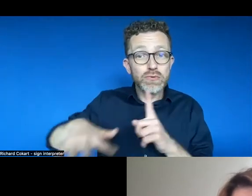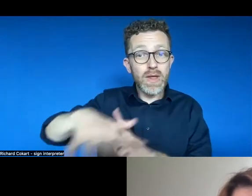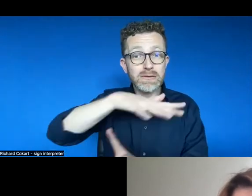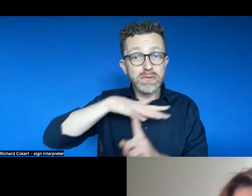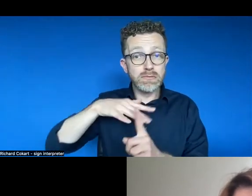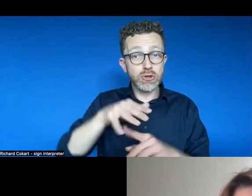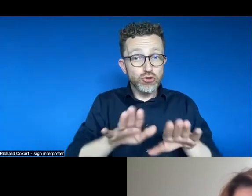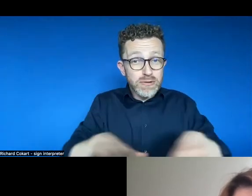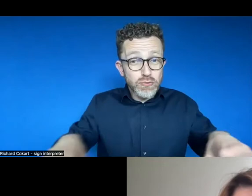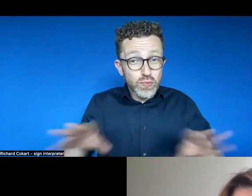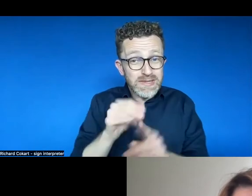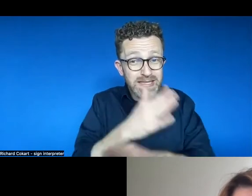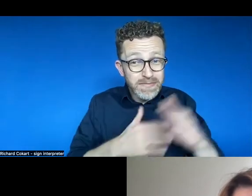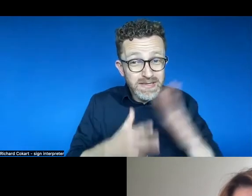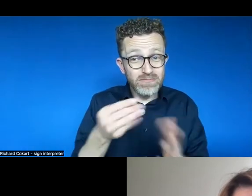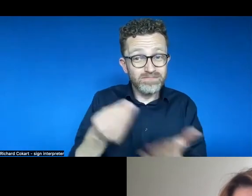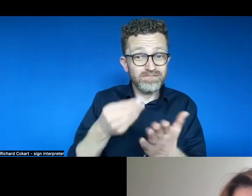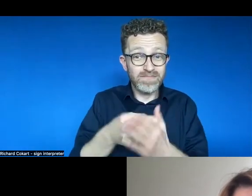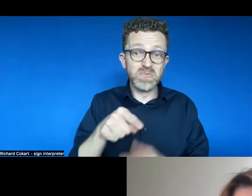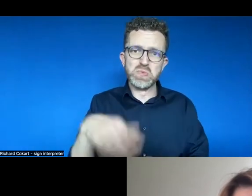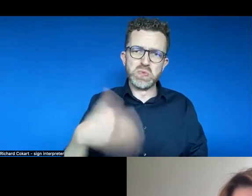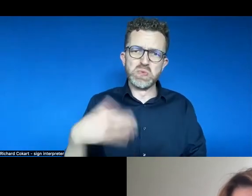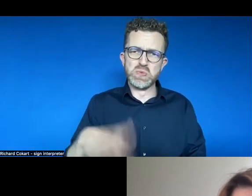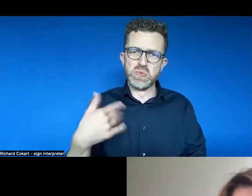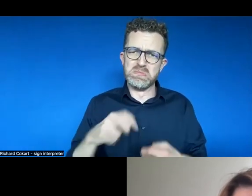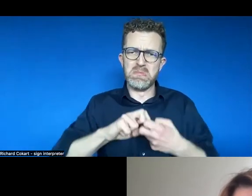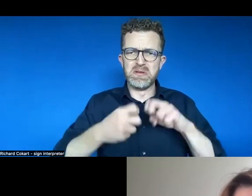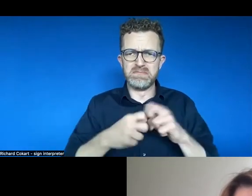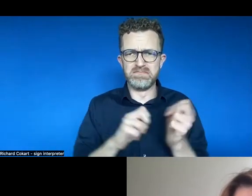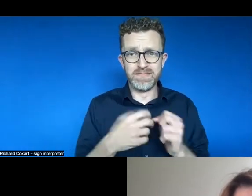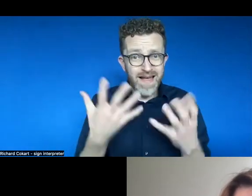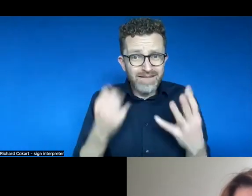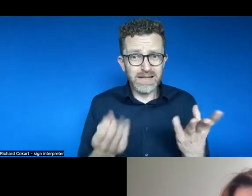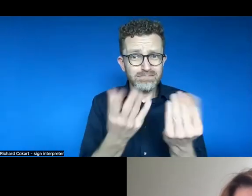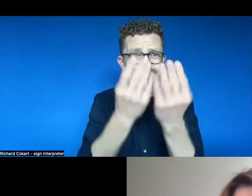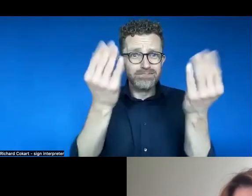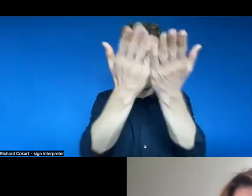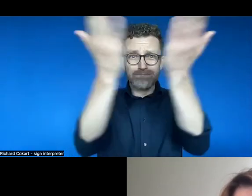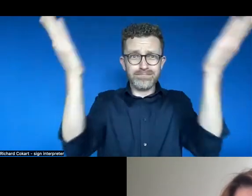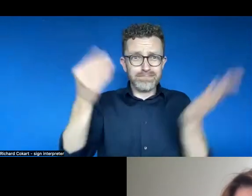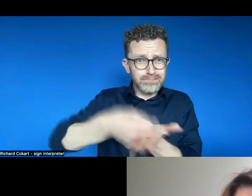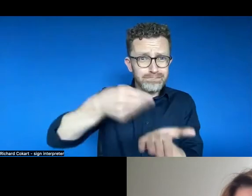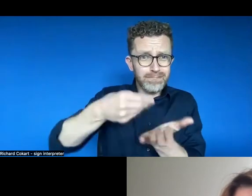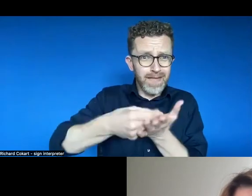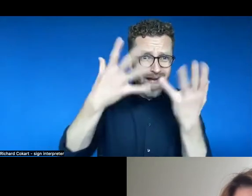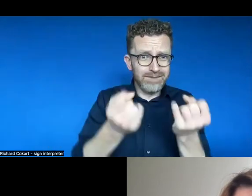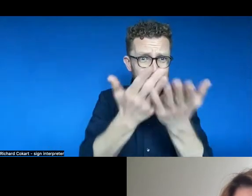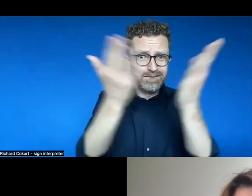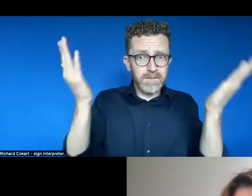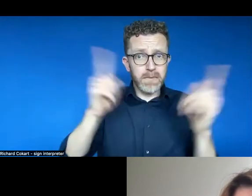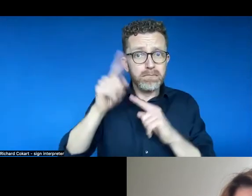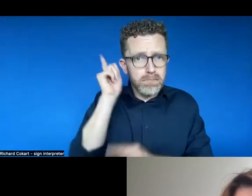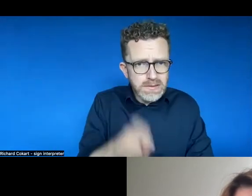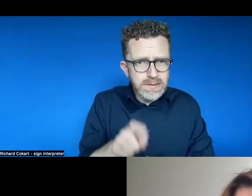places. So thank you so much for being with us. And I saw that some people are starting